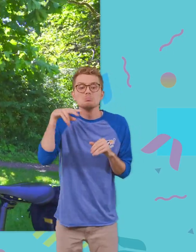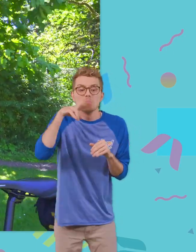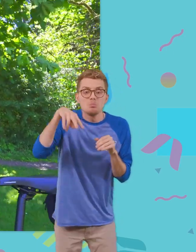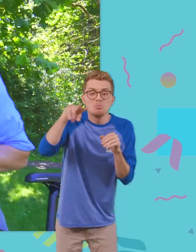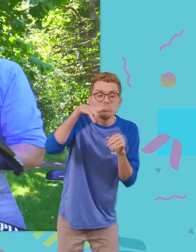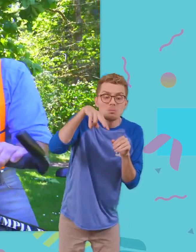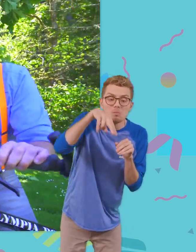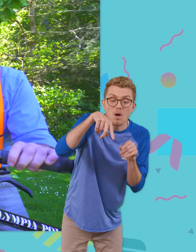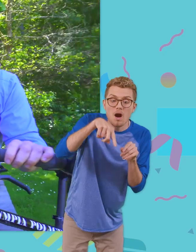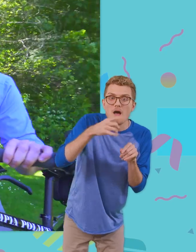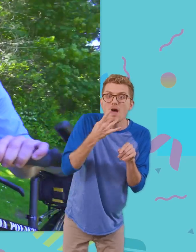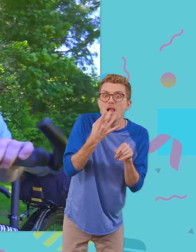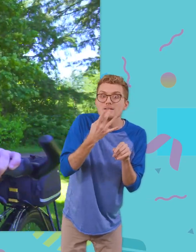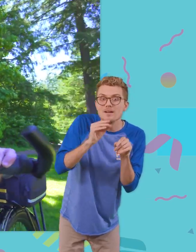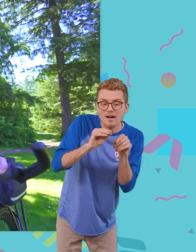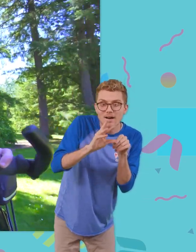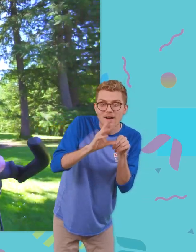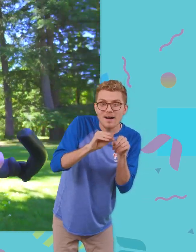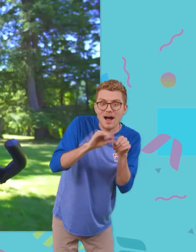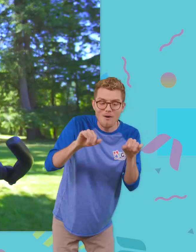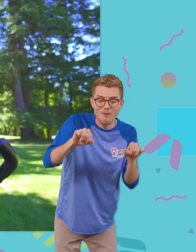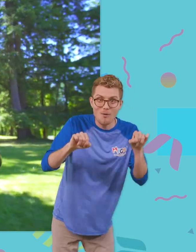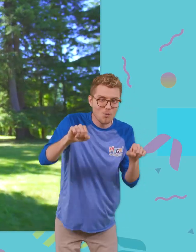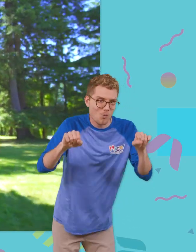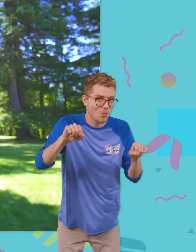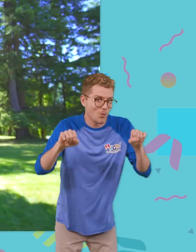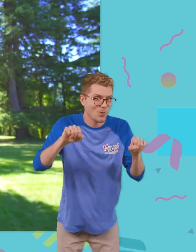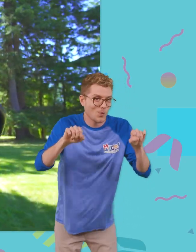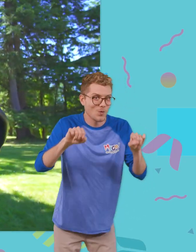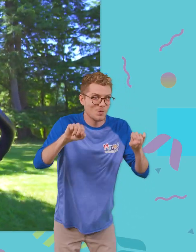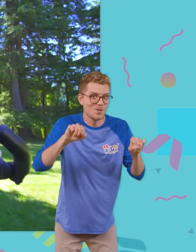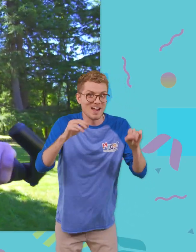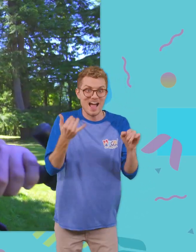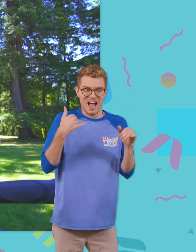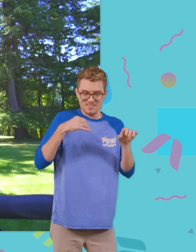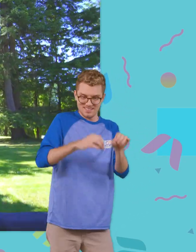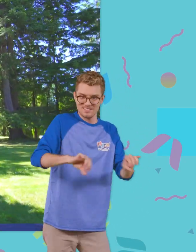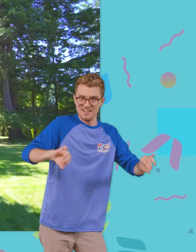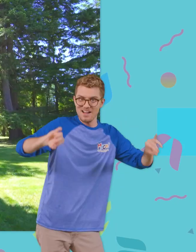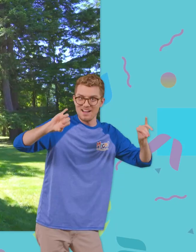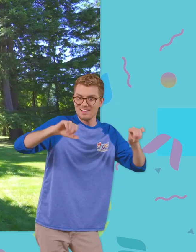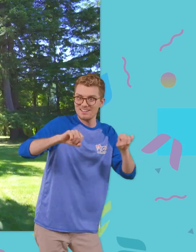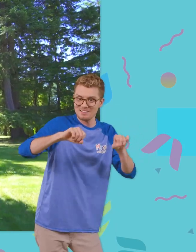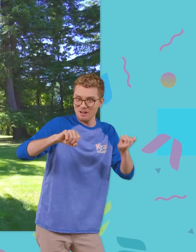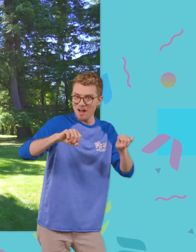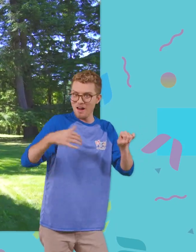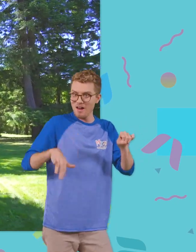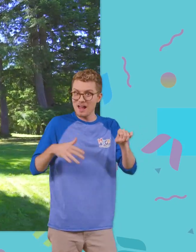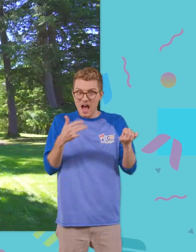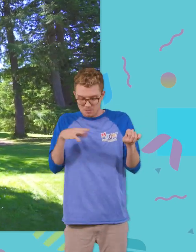here. Do you see that? It's a light. Beep, beep, beep. And the